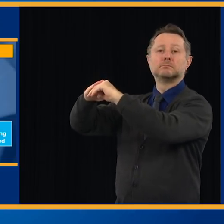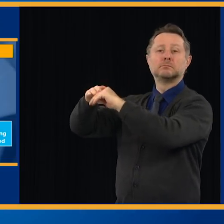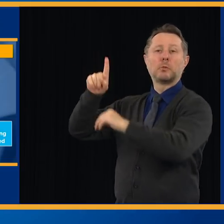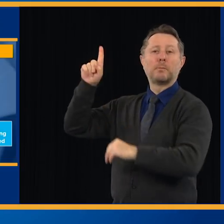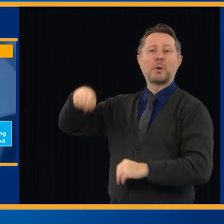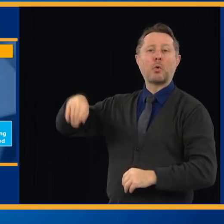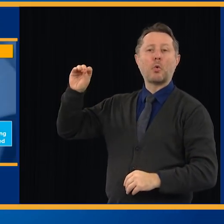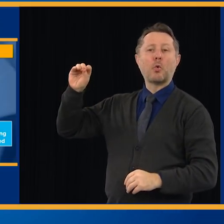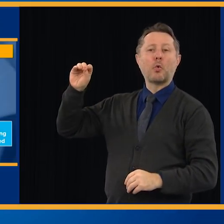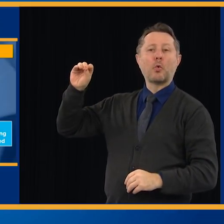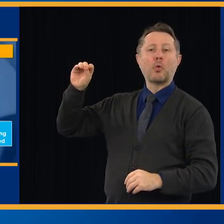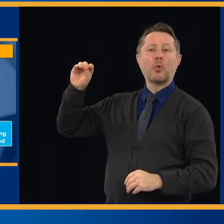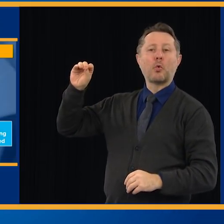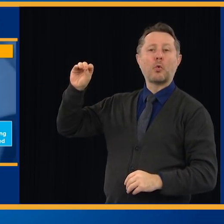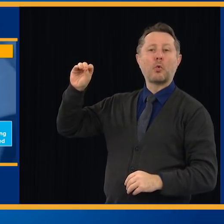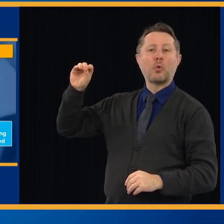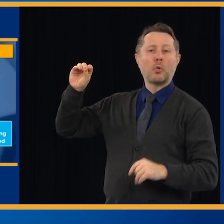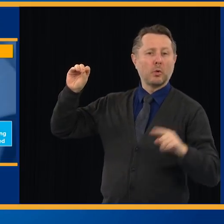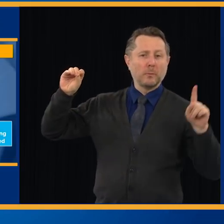the infection rate.